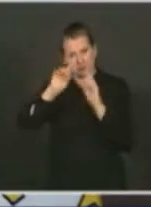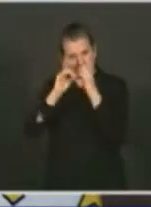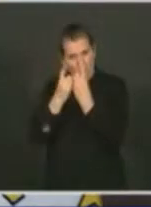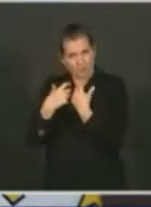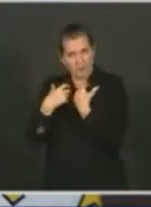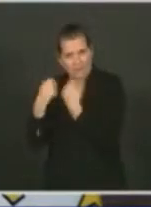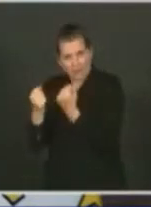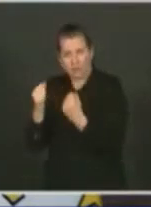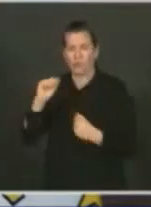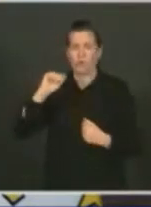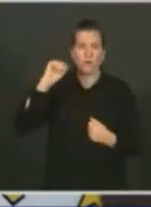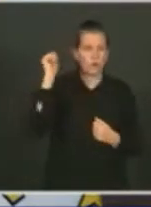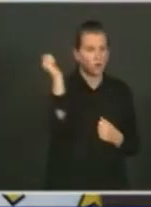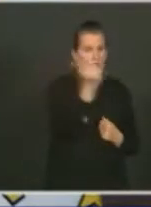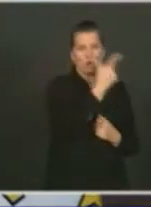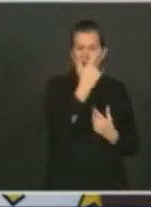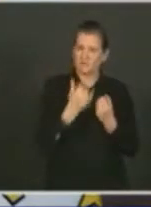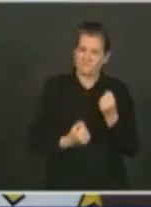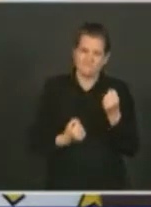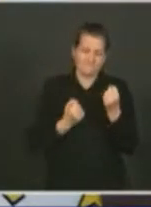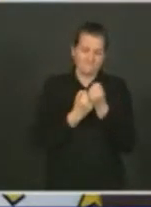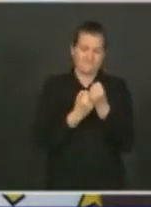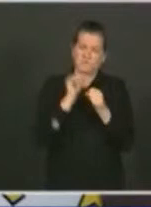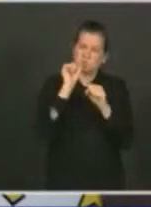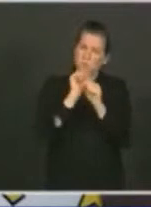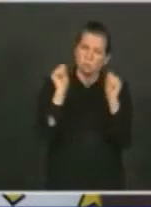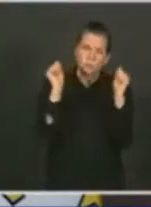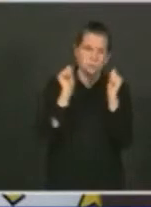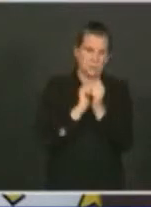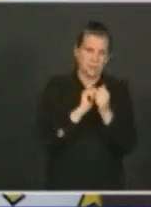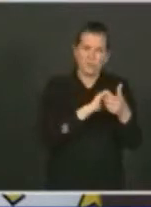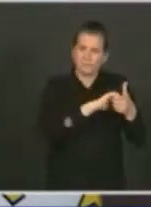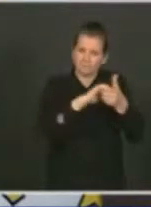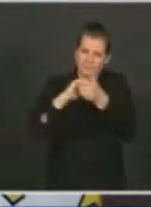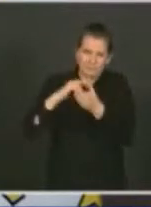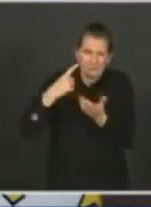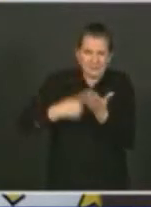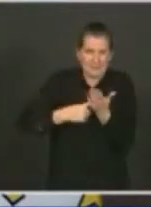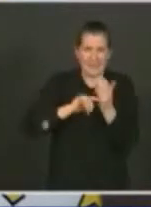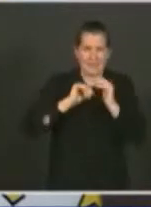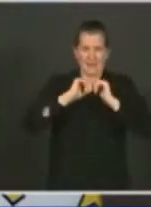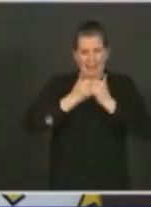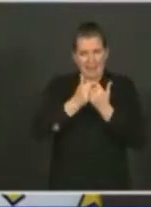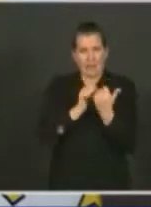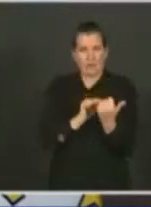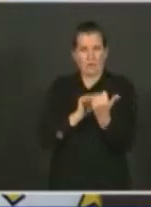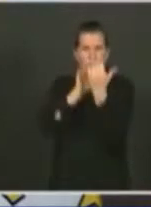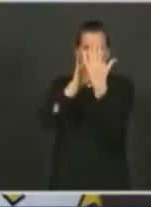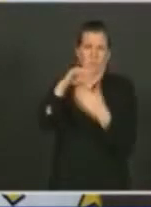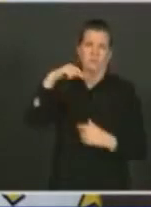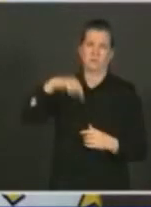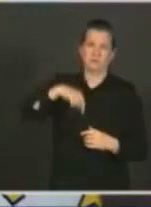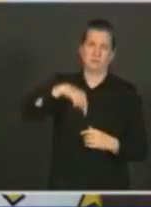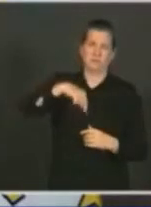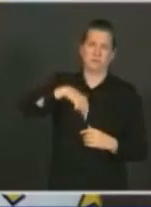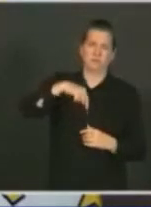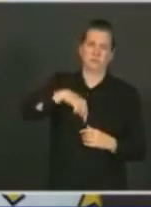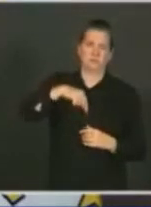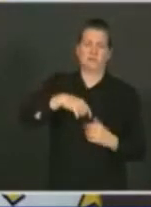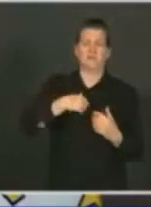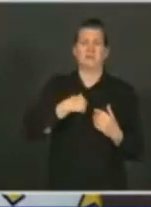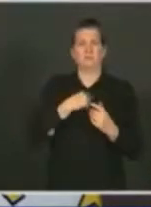constantly accessible to us and fully responsive to our concerns and our needs, and enabled us to continue providing care at every hospital throughout the